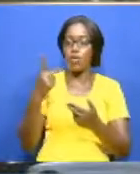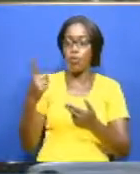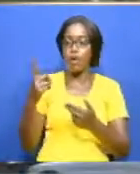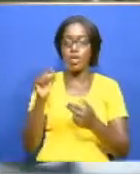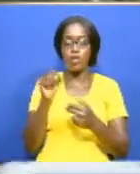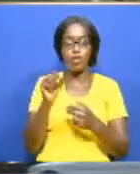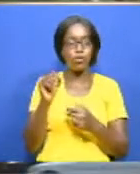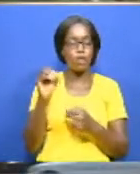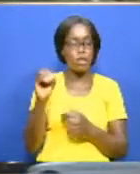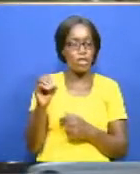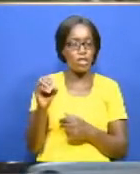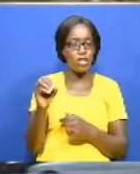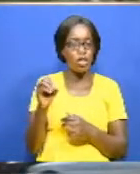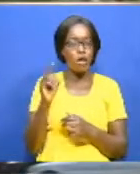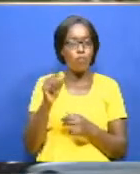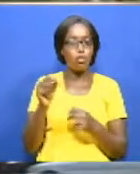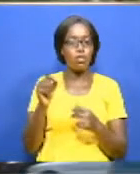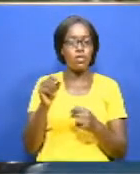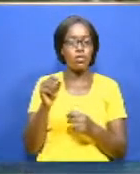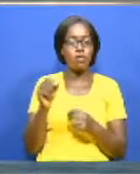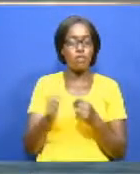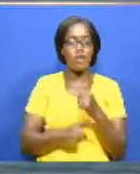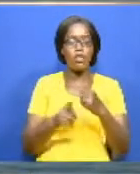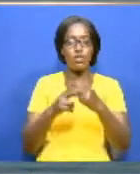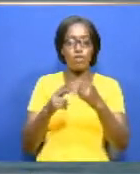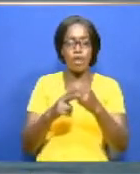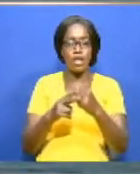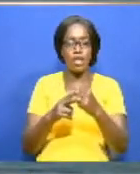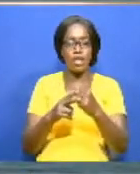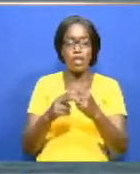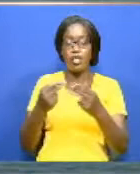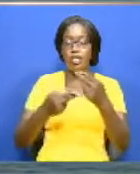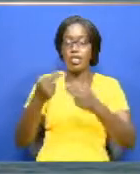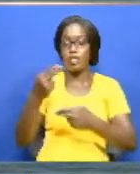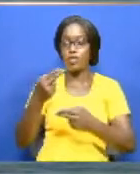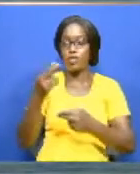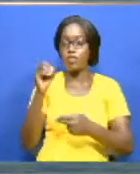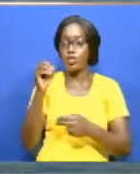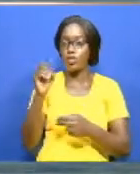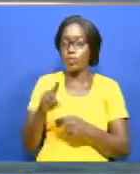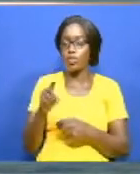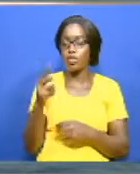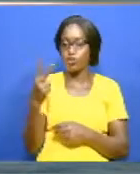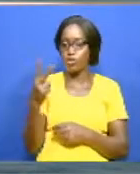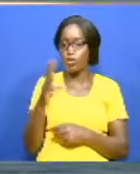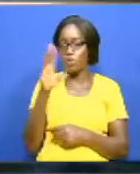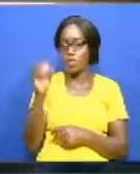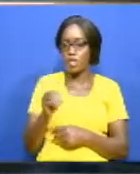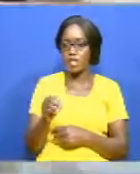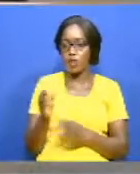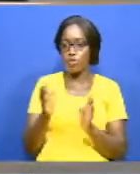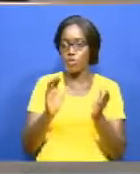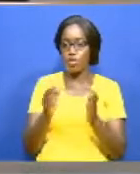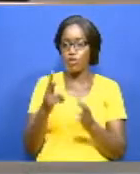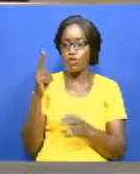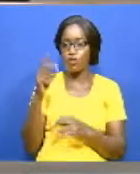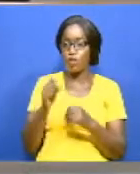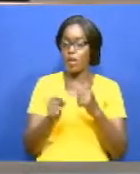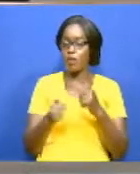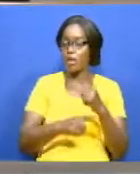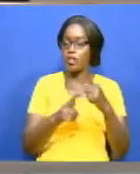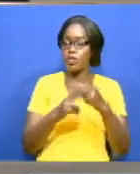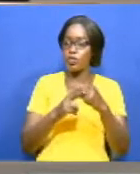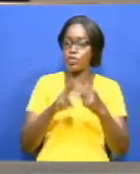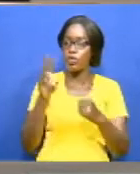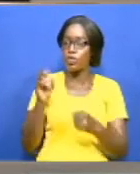in July 2020, marking an increase of 0.2% compared to June 2020. Elsewhere, Middle